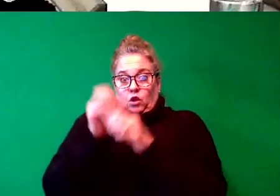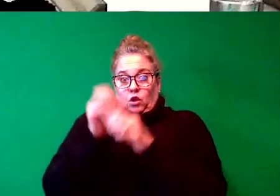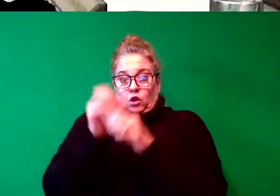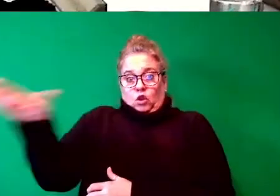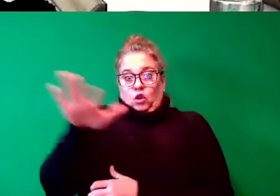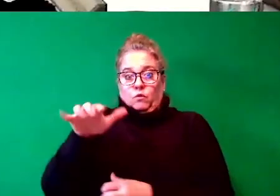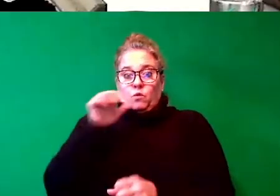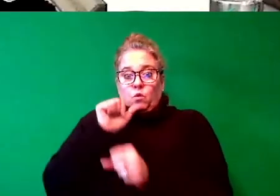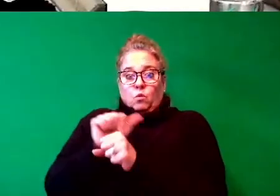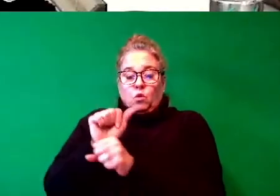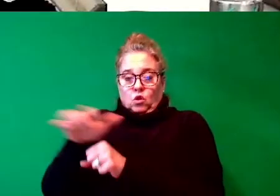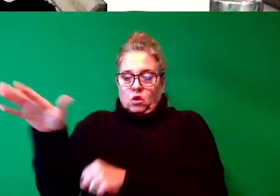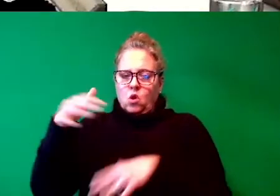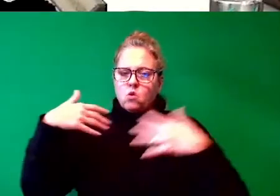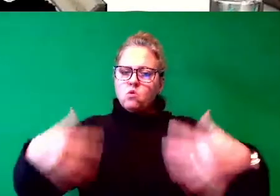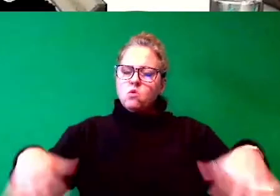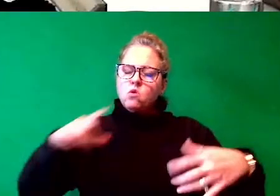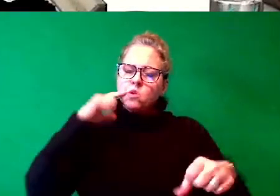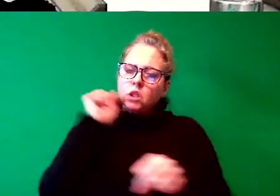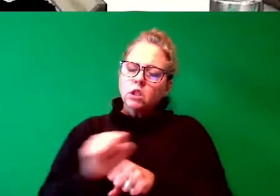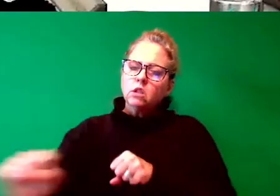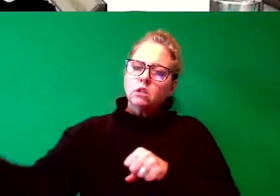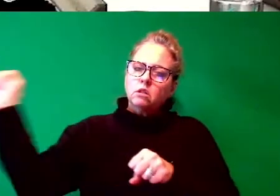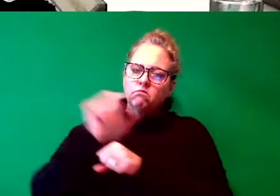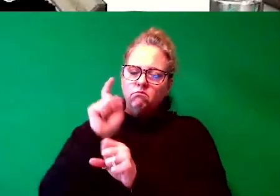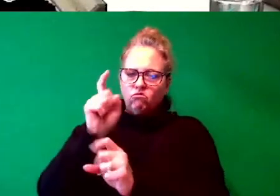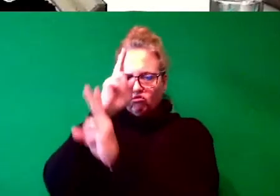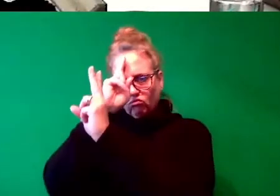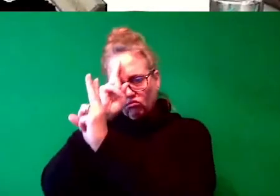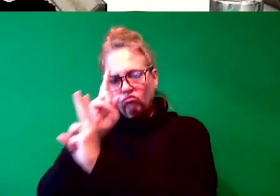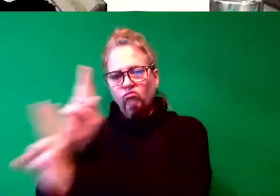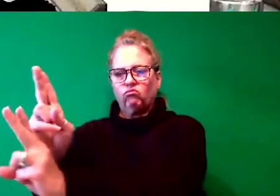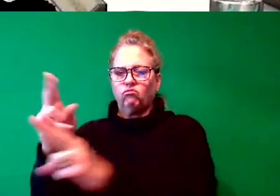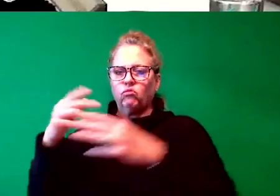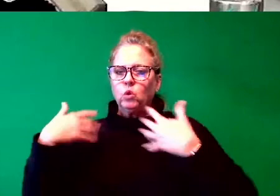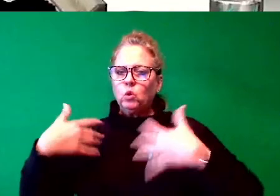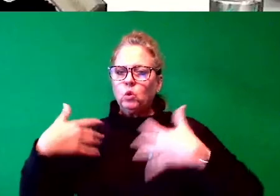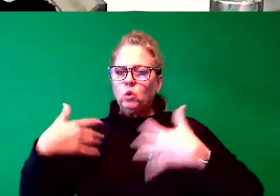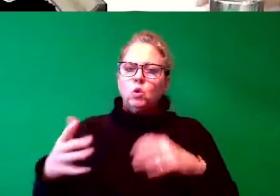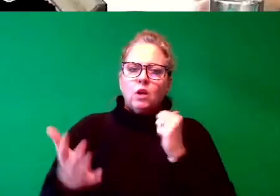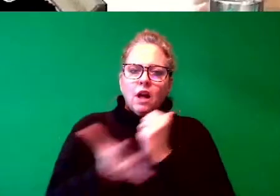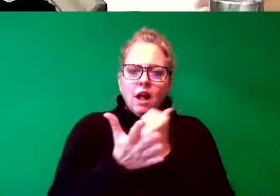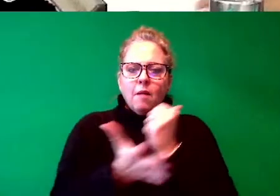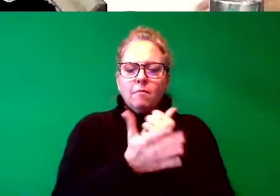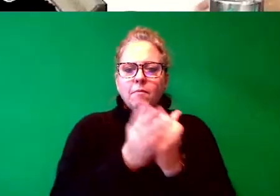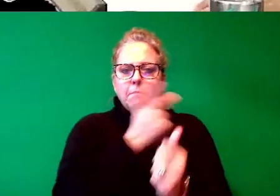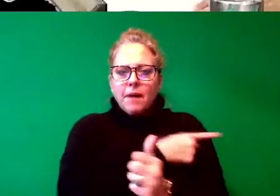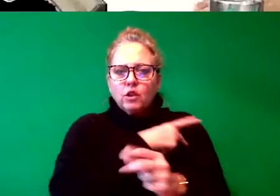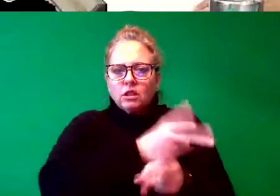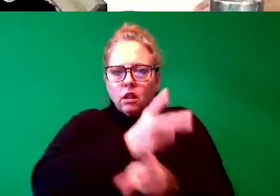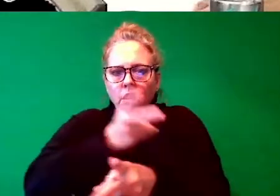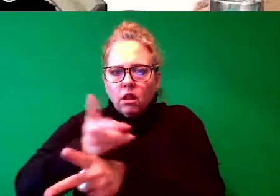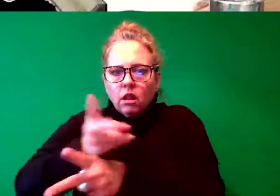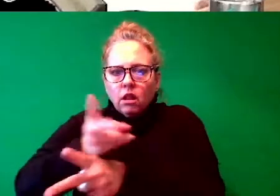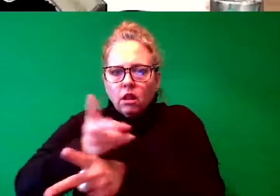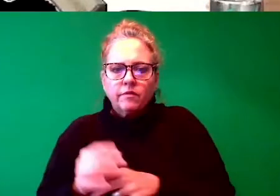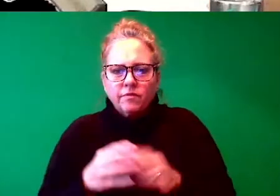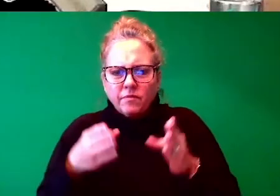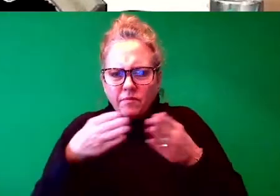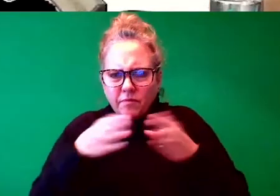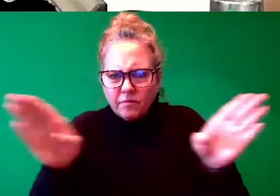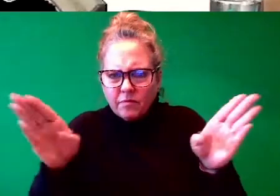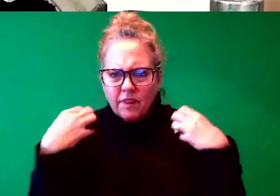lives and lessen the burden of COVID-19 infection. In public health, we are already considering the